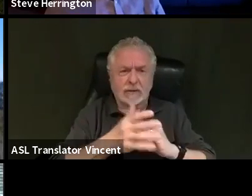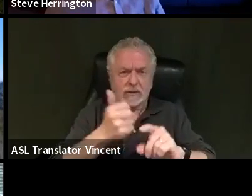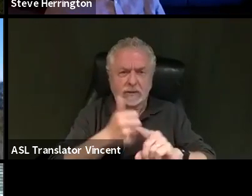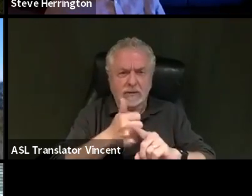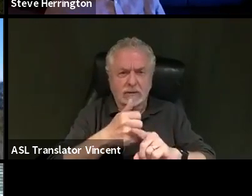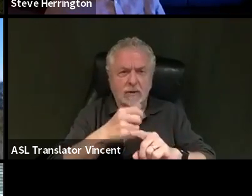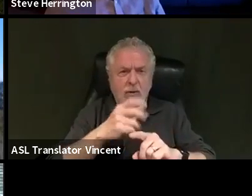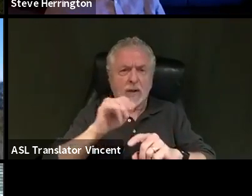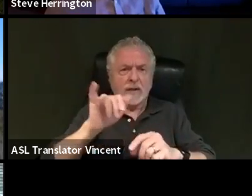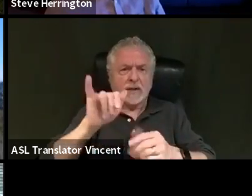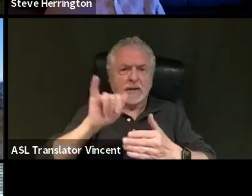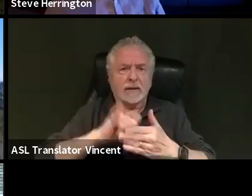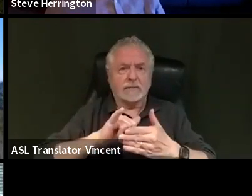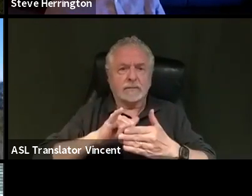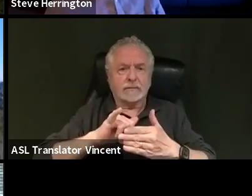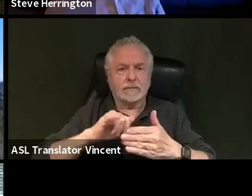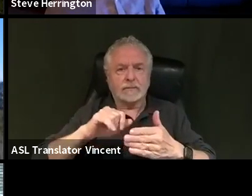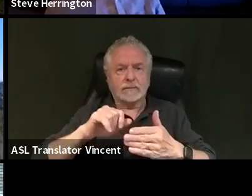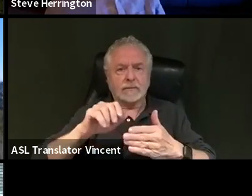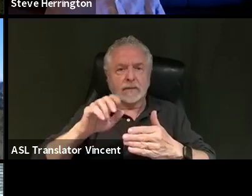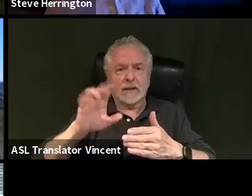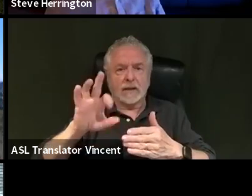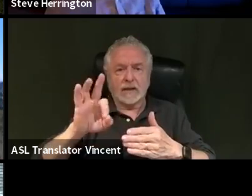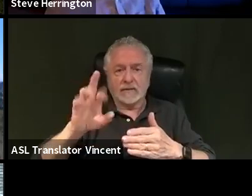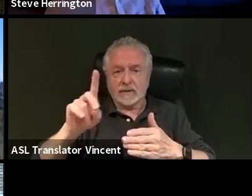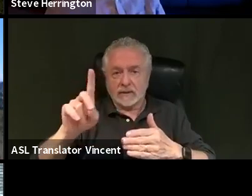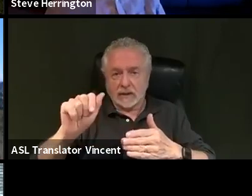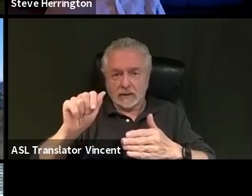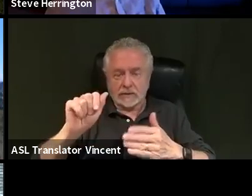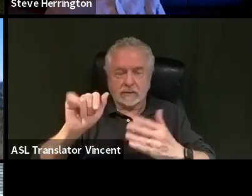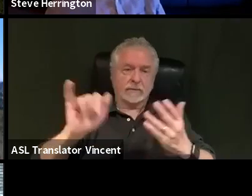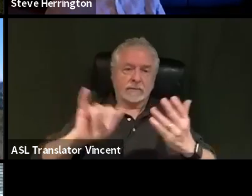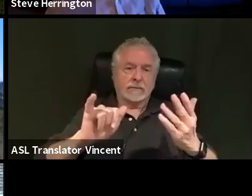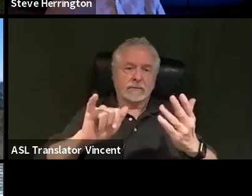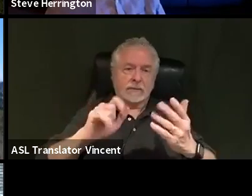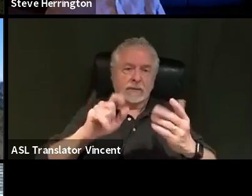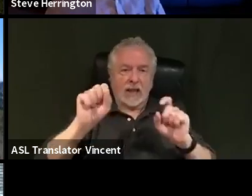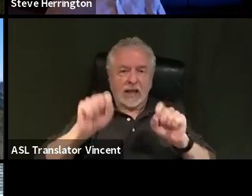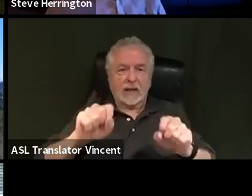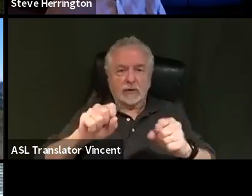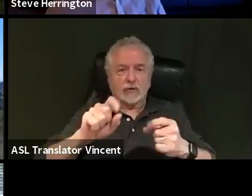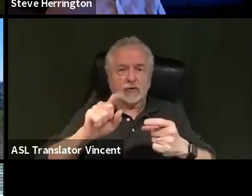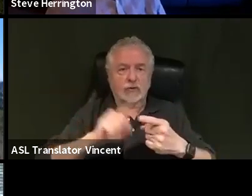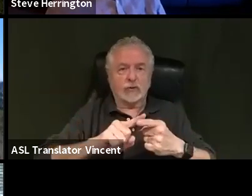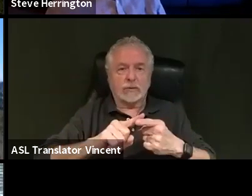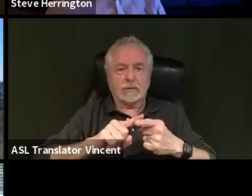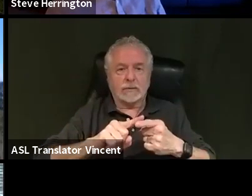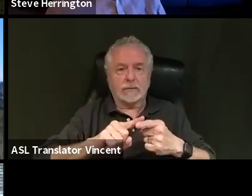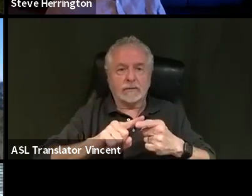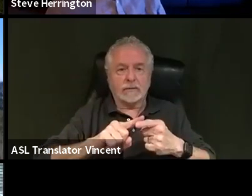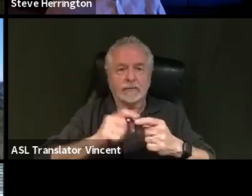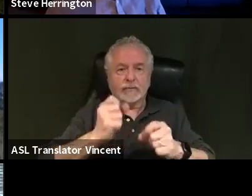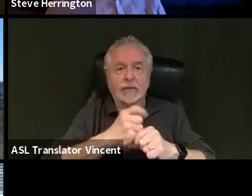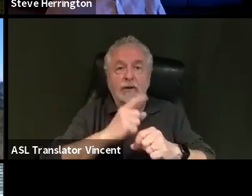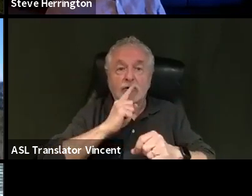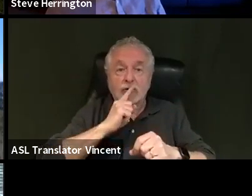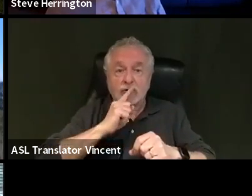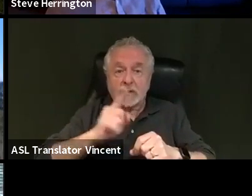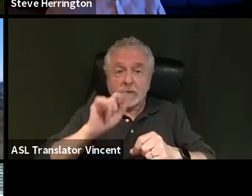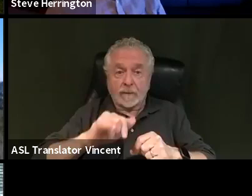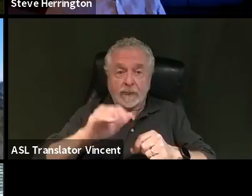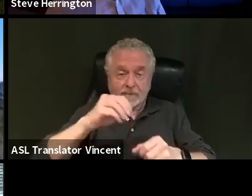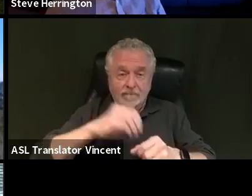And it's the way in which the FDA has kind of been able to make sure